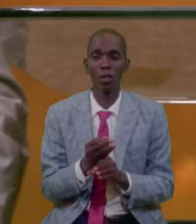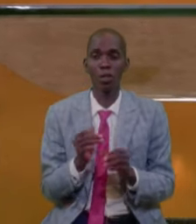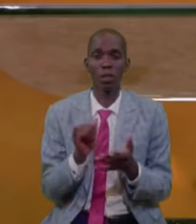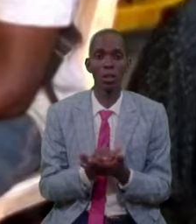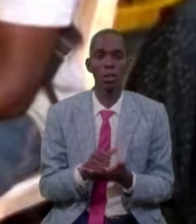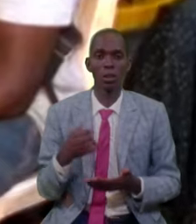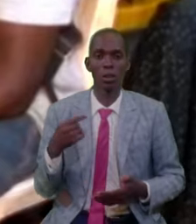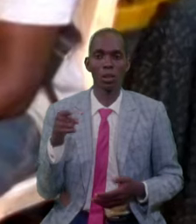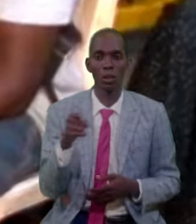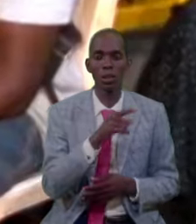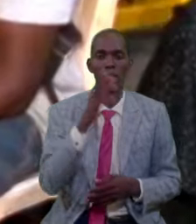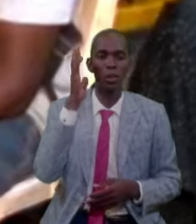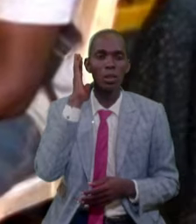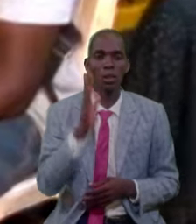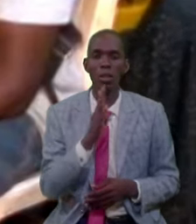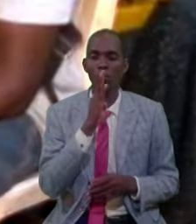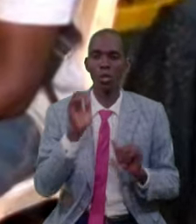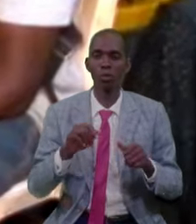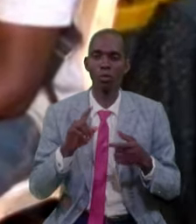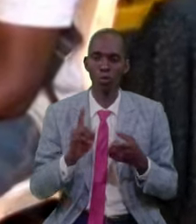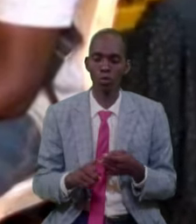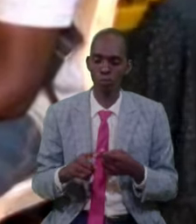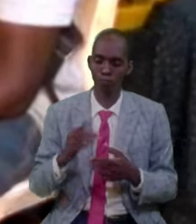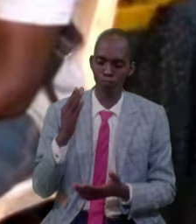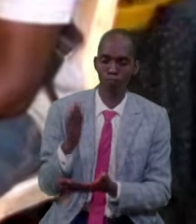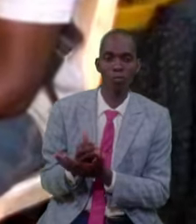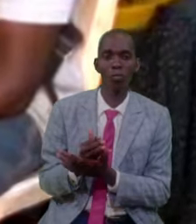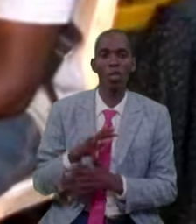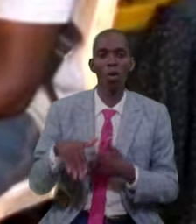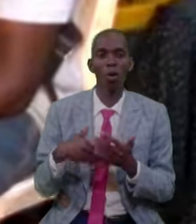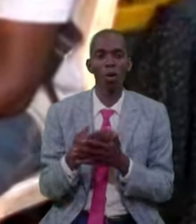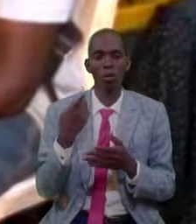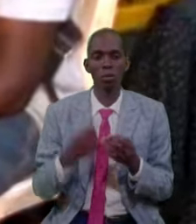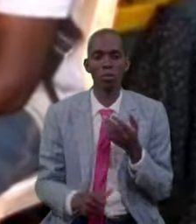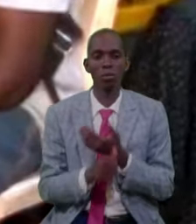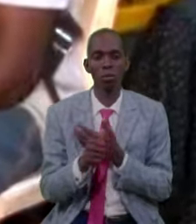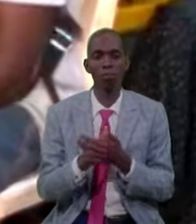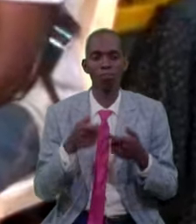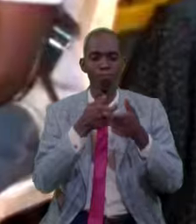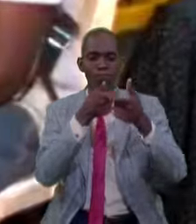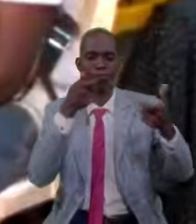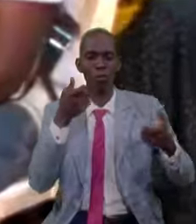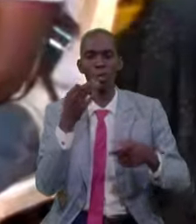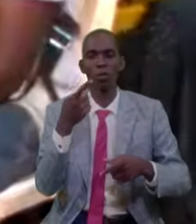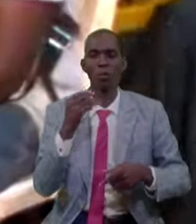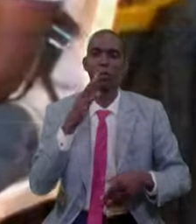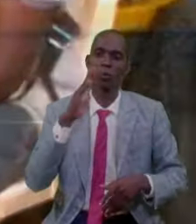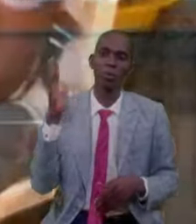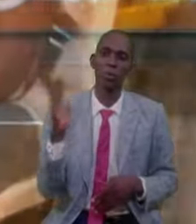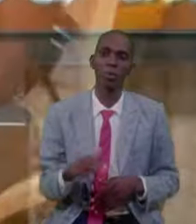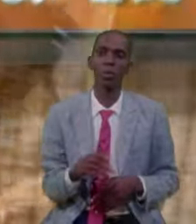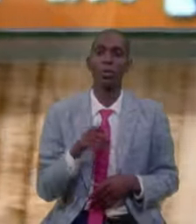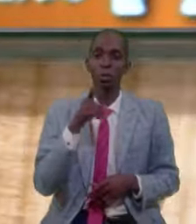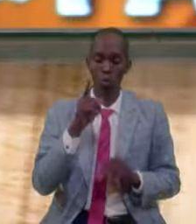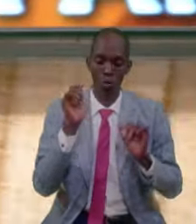we shall be able to quench all the fiery darts of the wicked. You